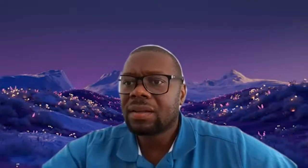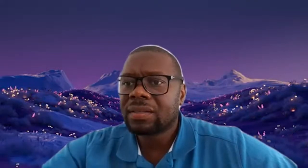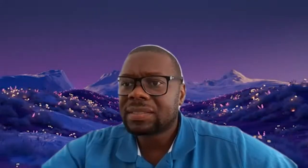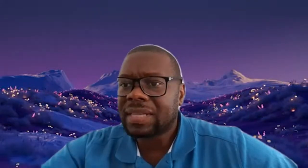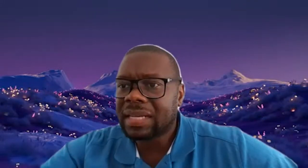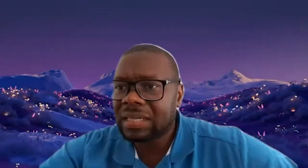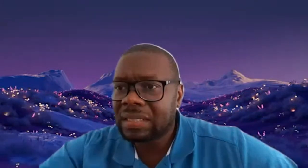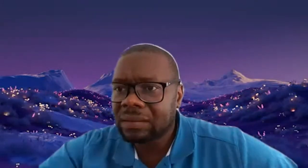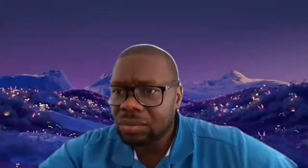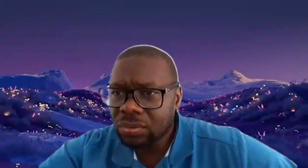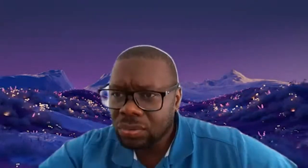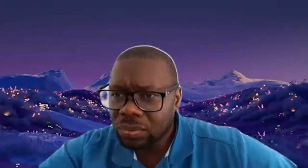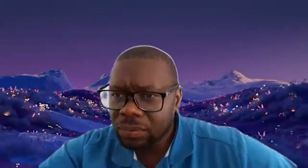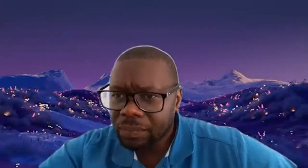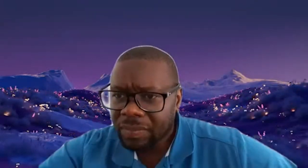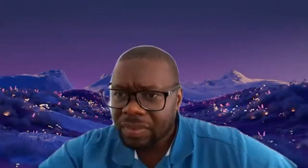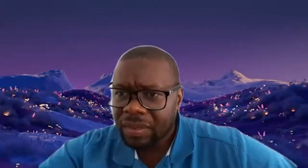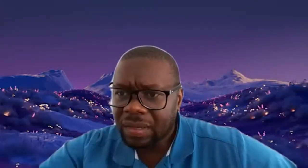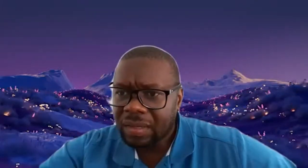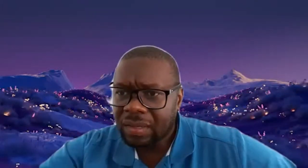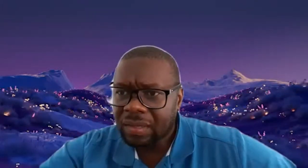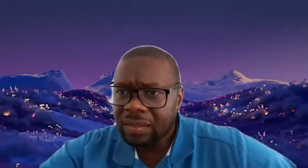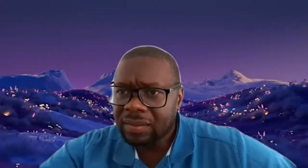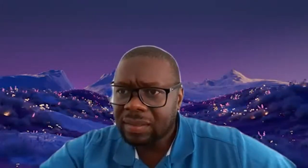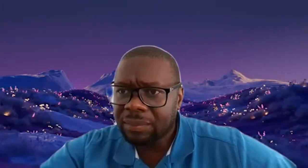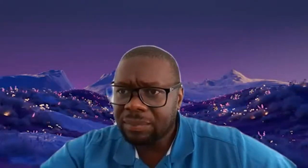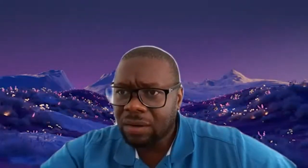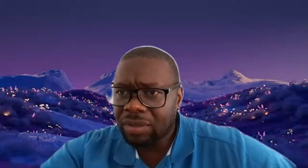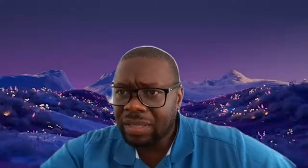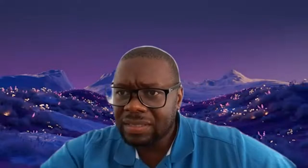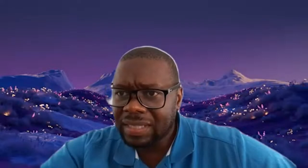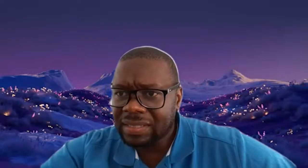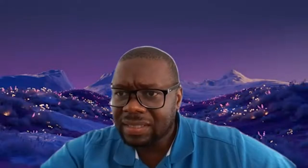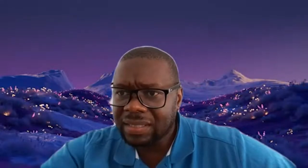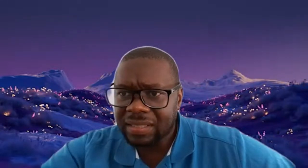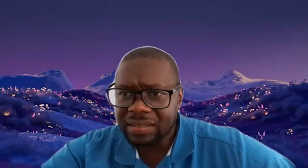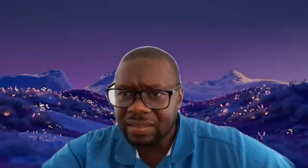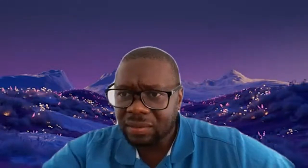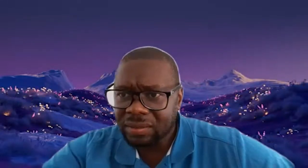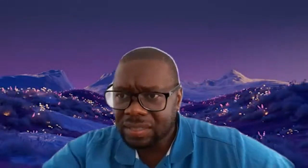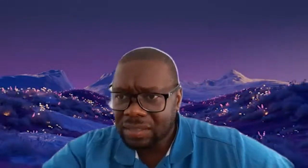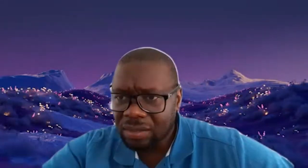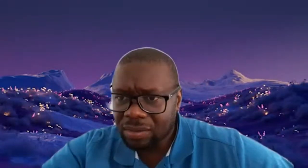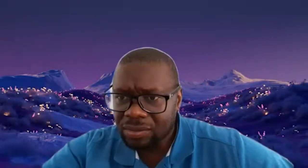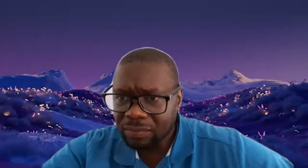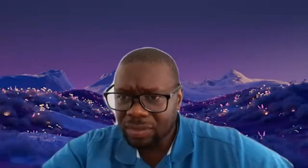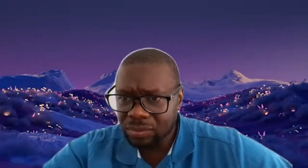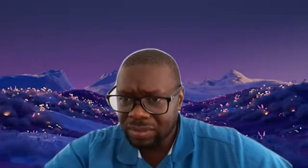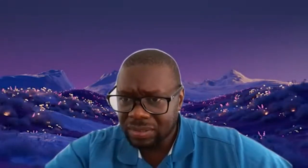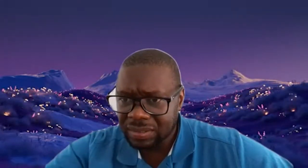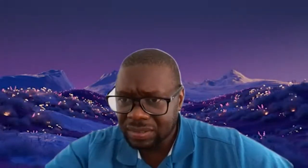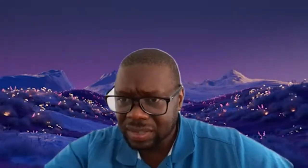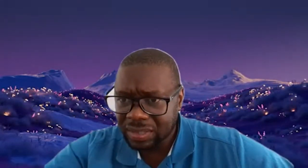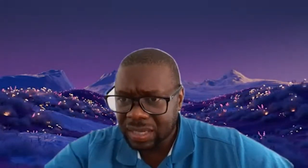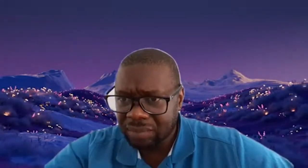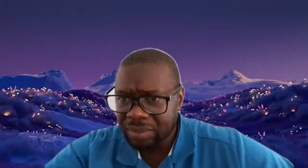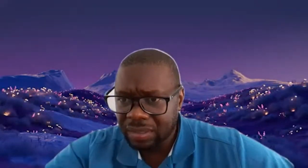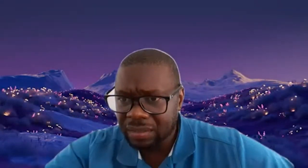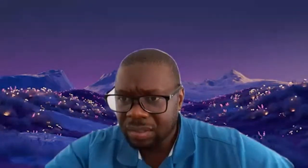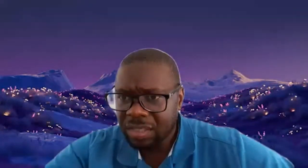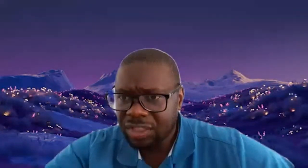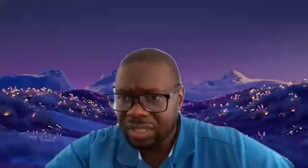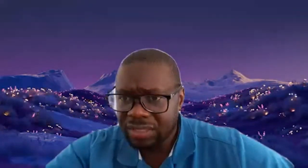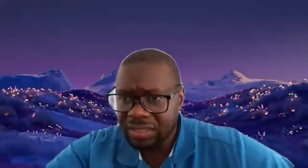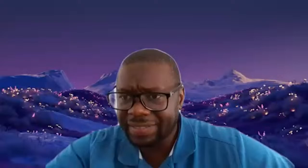are struggling to claim their logins, I see there's lots and lots of resources that are